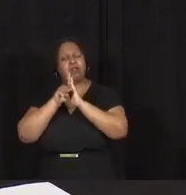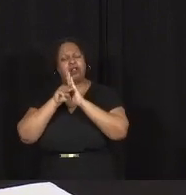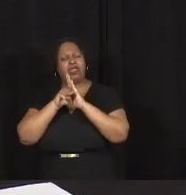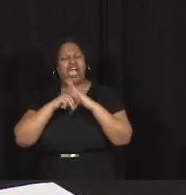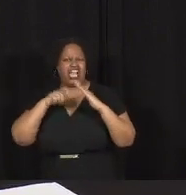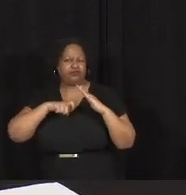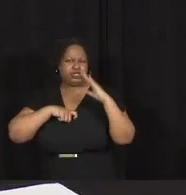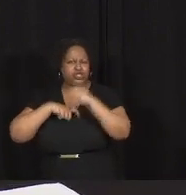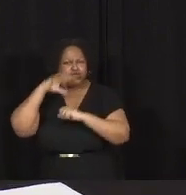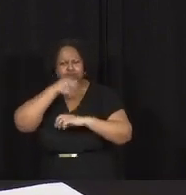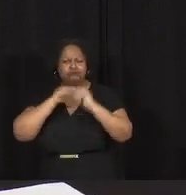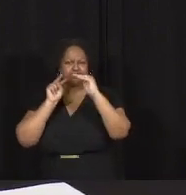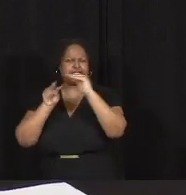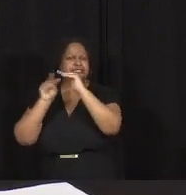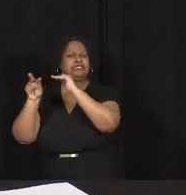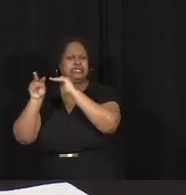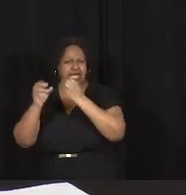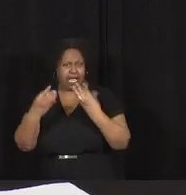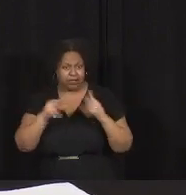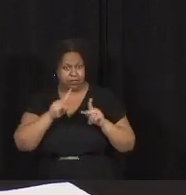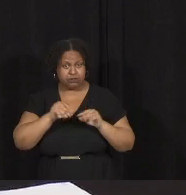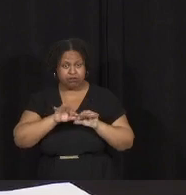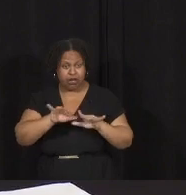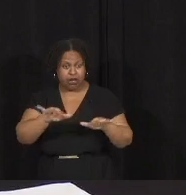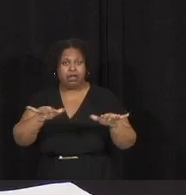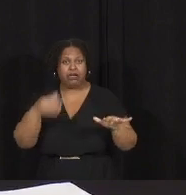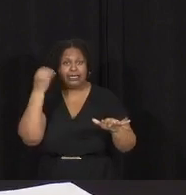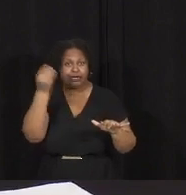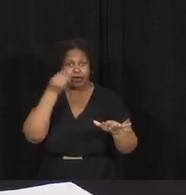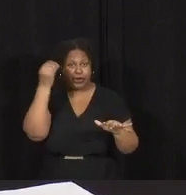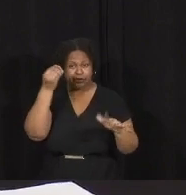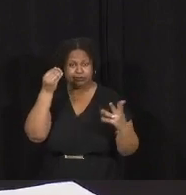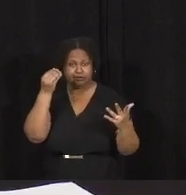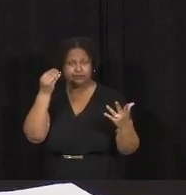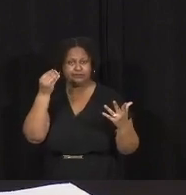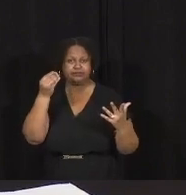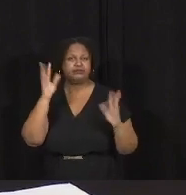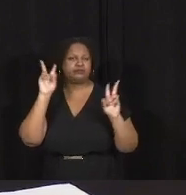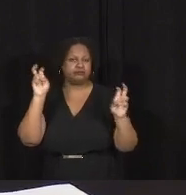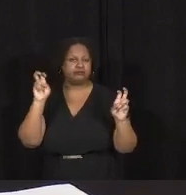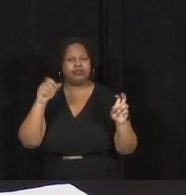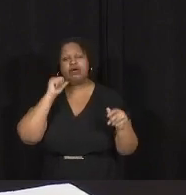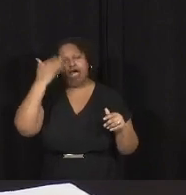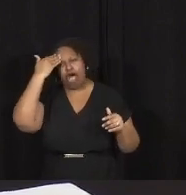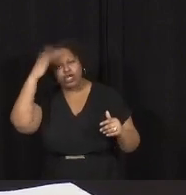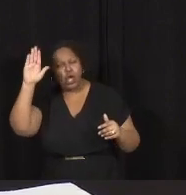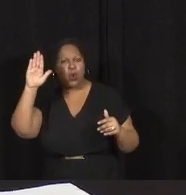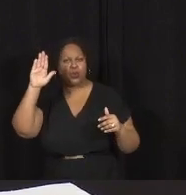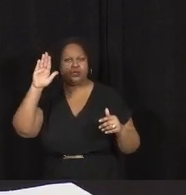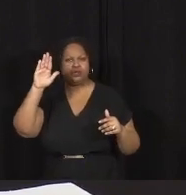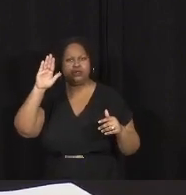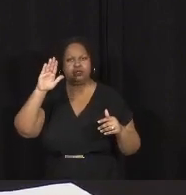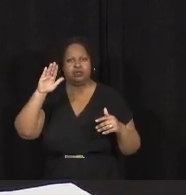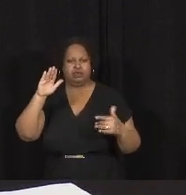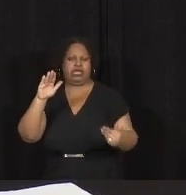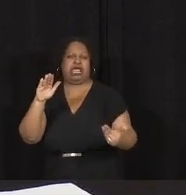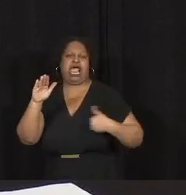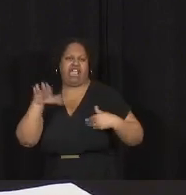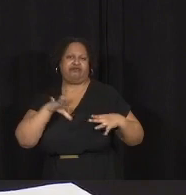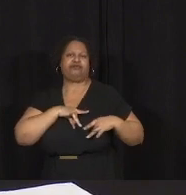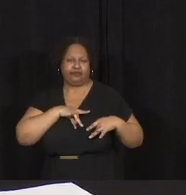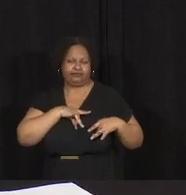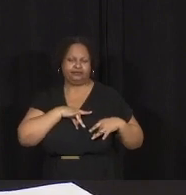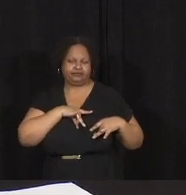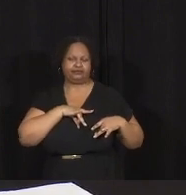about how many, if you could call them unknown cases, are out there. And look, let's be honest